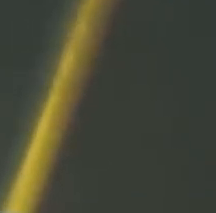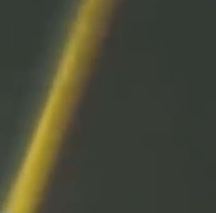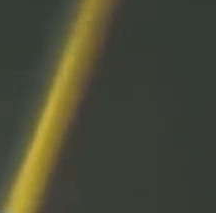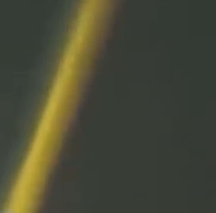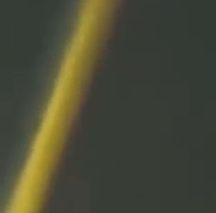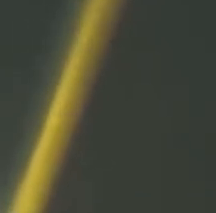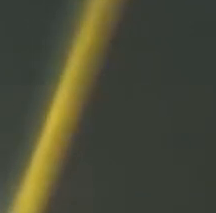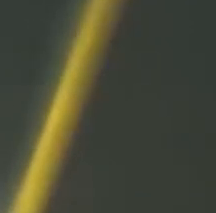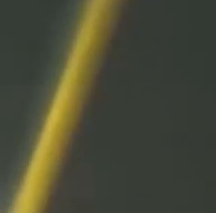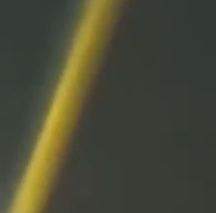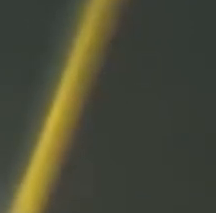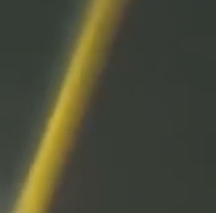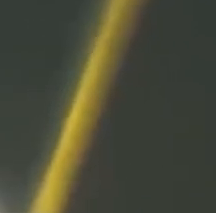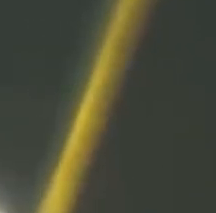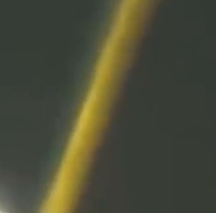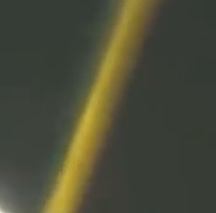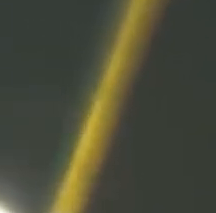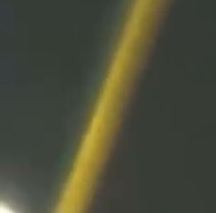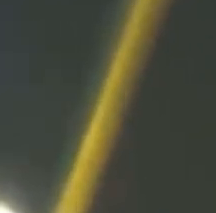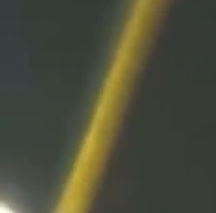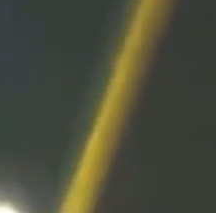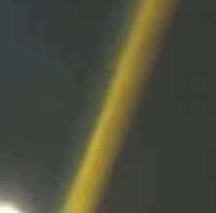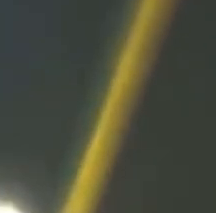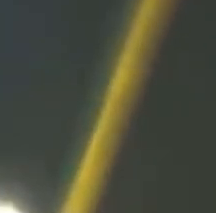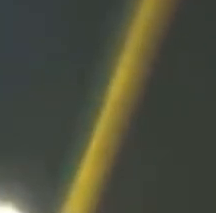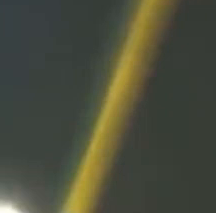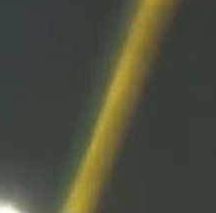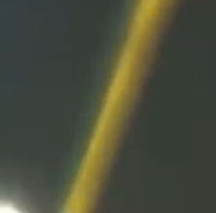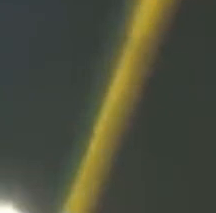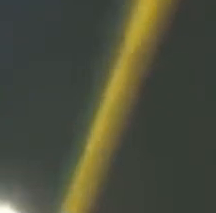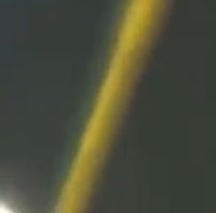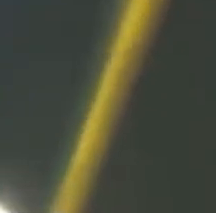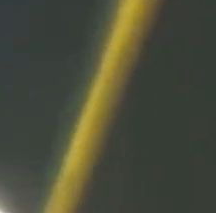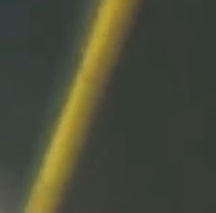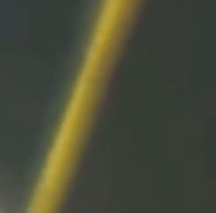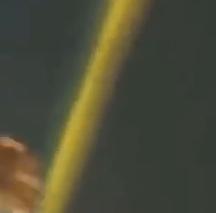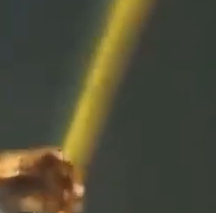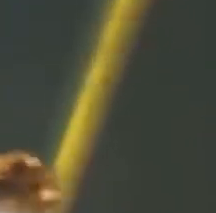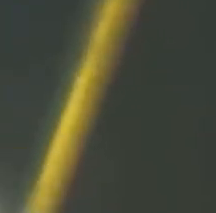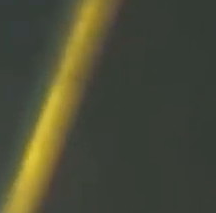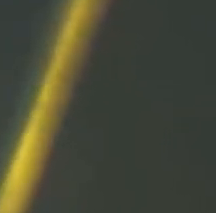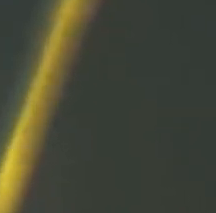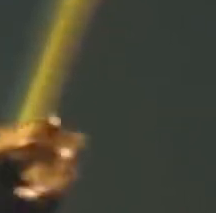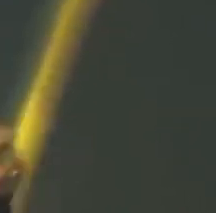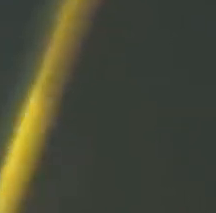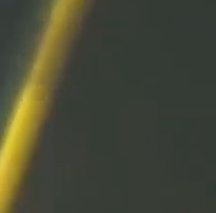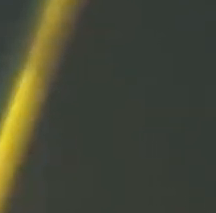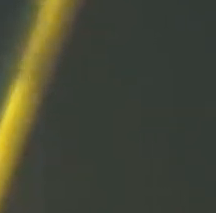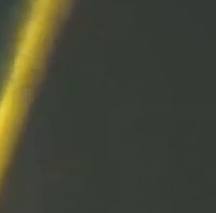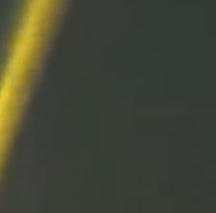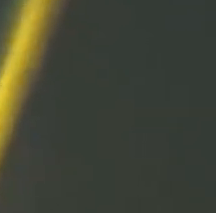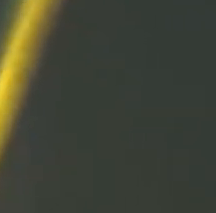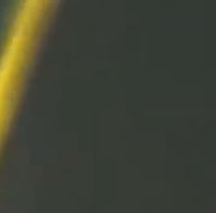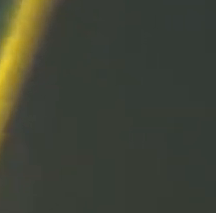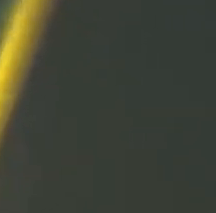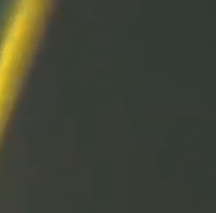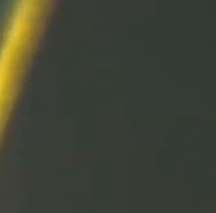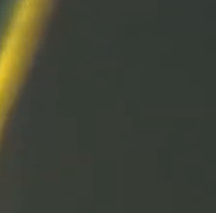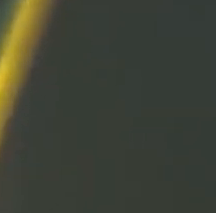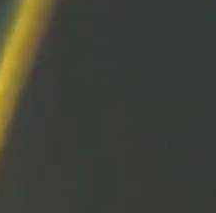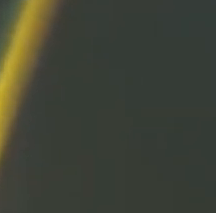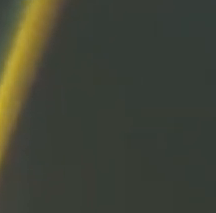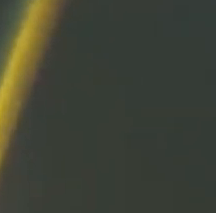many channels for spiritual communication. I'm not discussing them, but let me just list a few of them